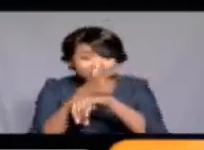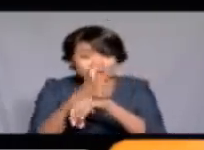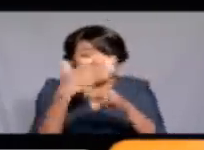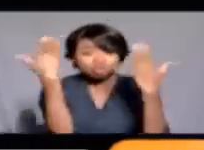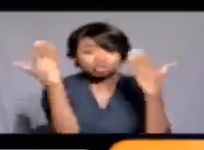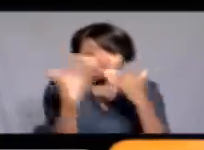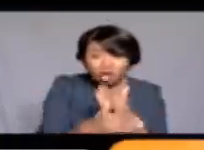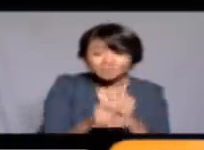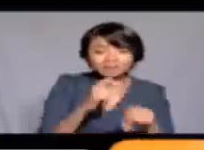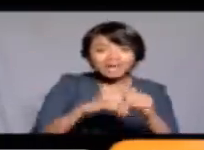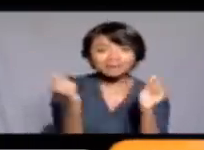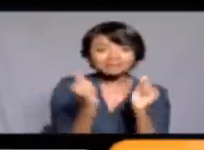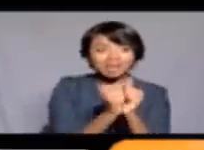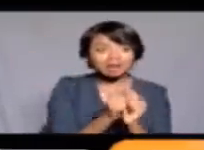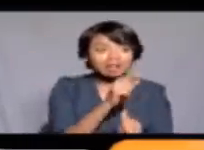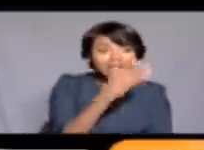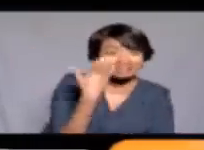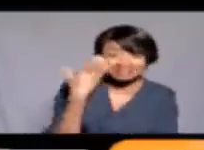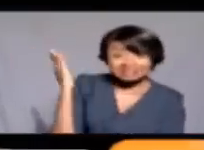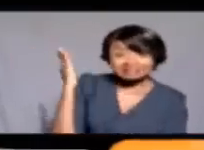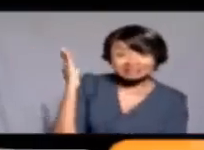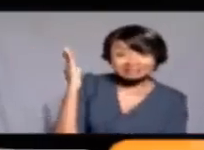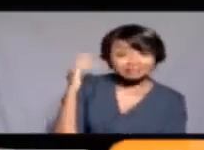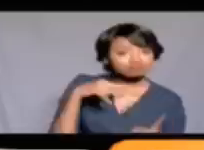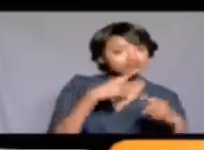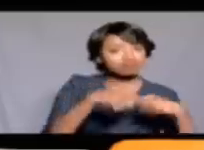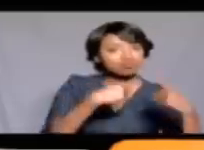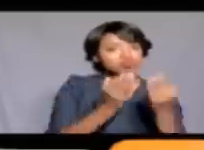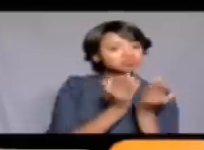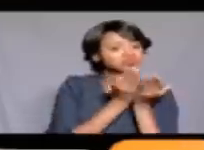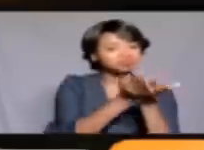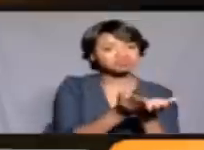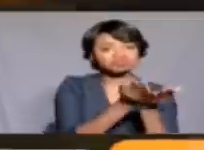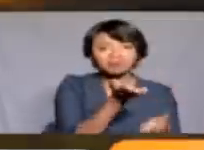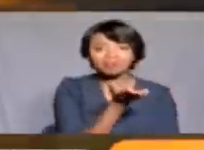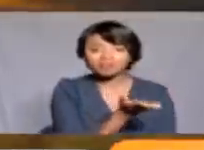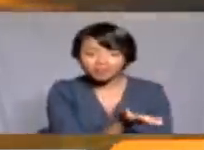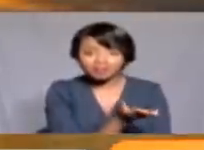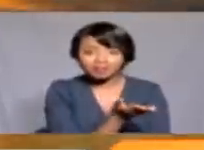p.m., the vessel's lights still shine bright in the horizon.